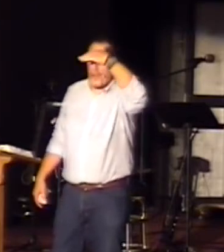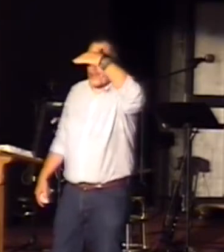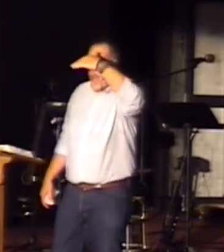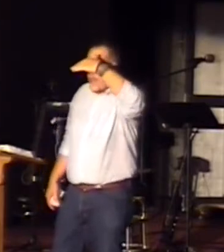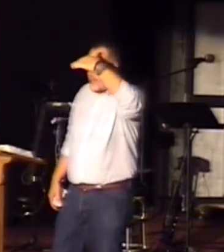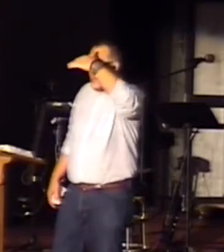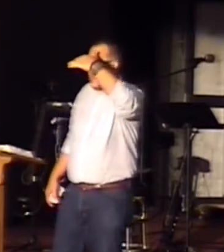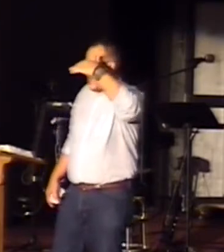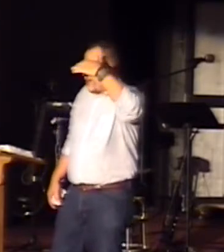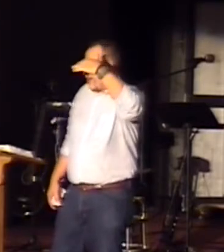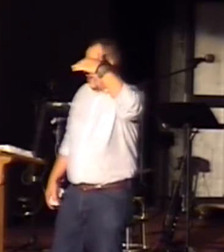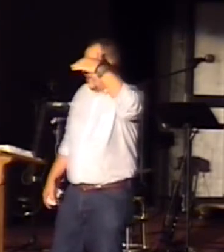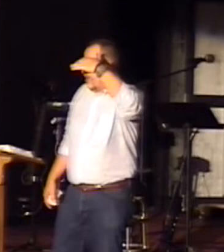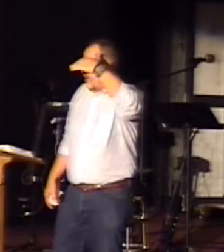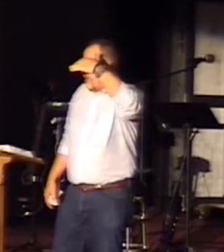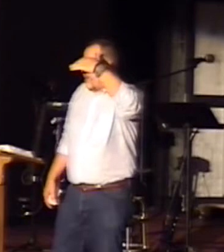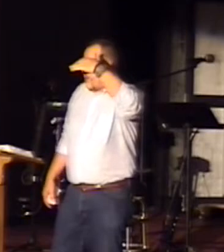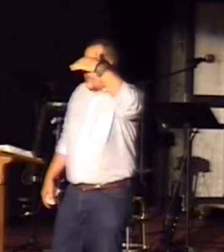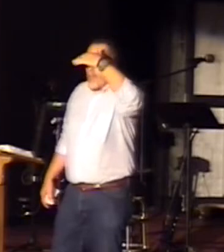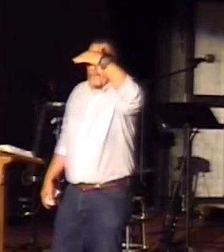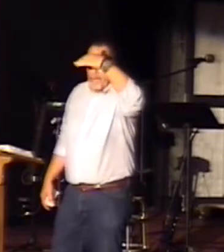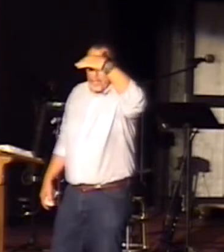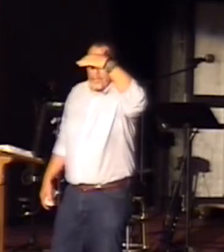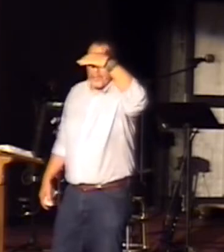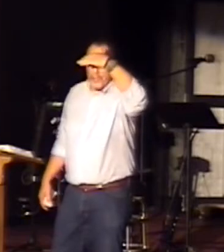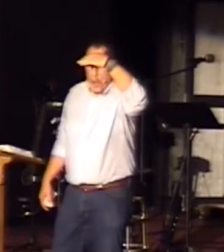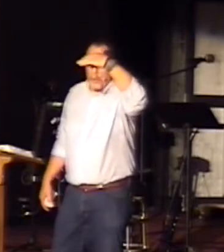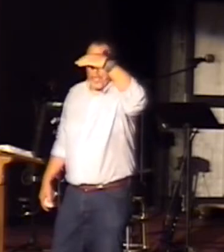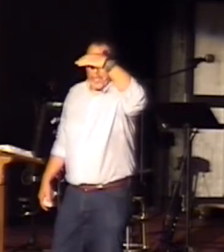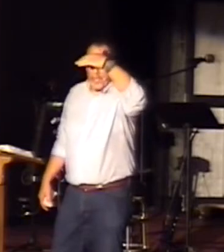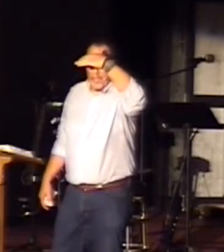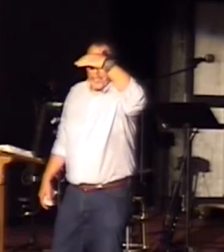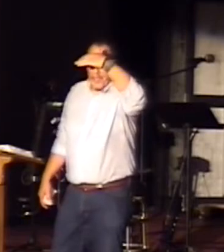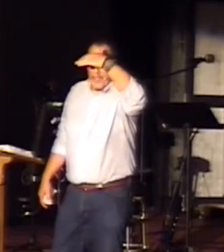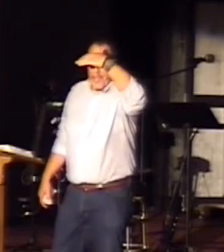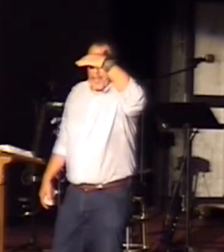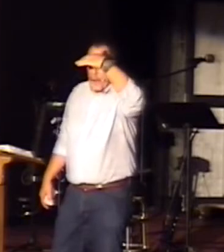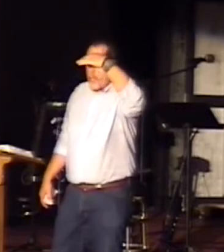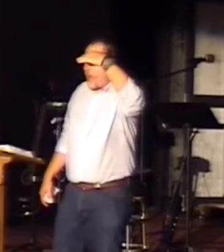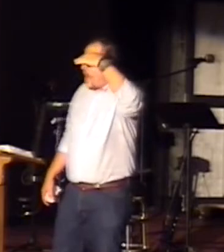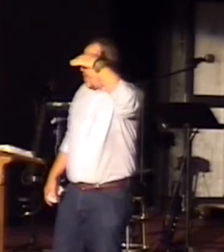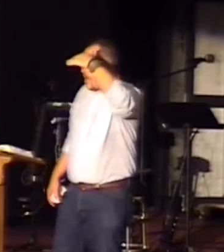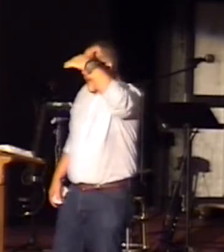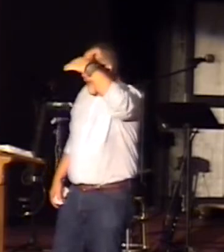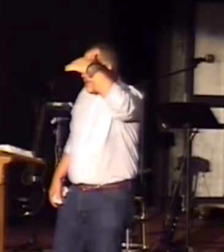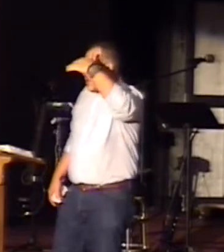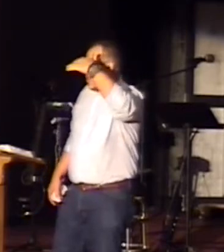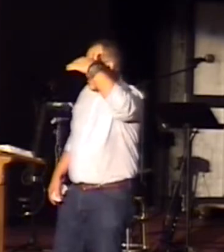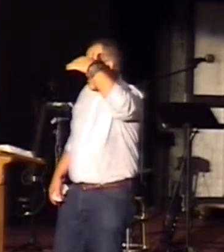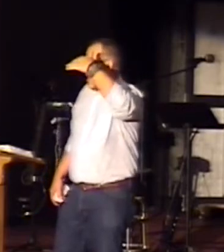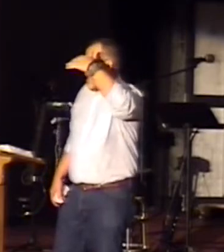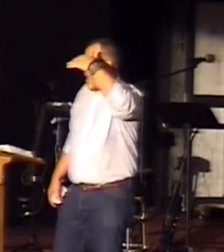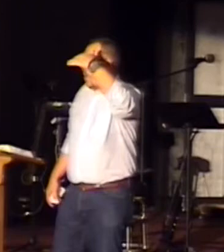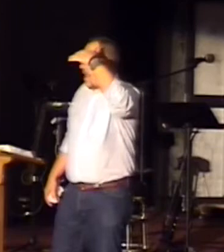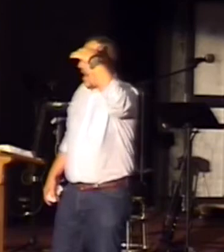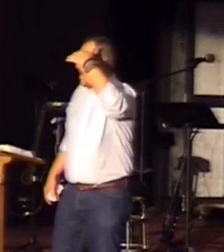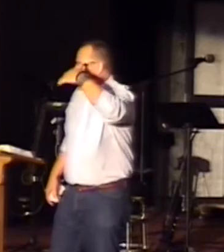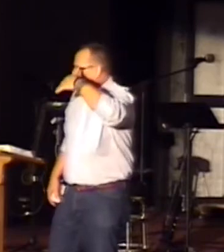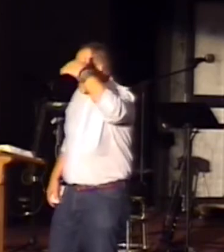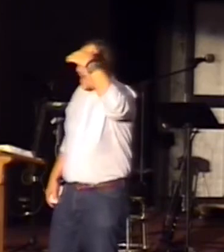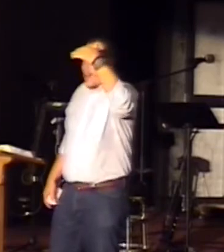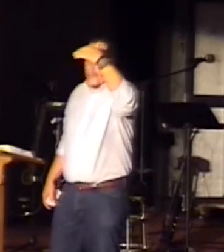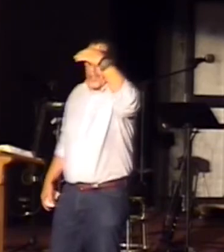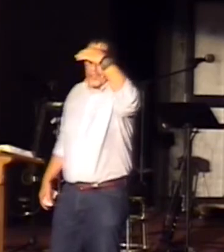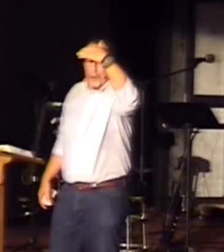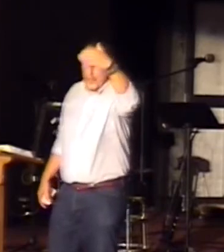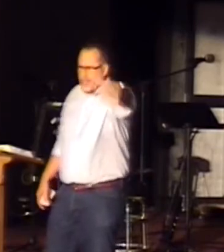all of our costume gear. We have pictures, don't we? And here we are up in the baptistry, and I'm in a